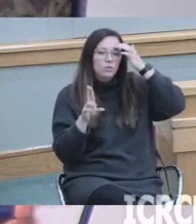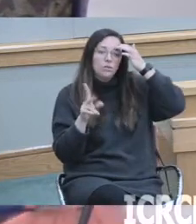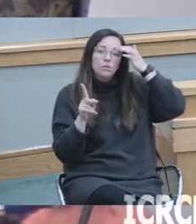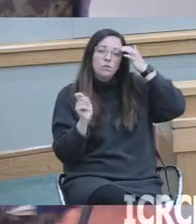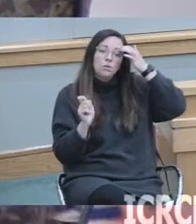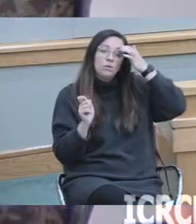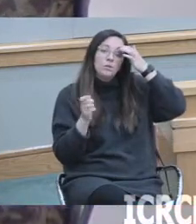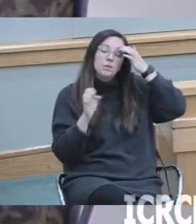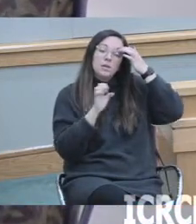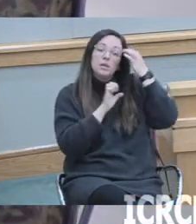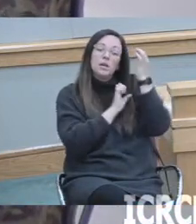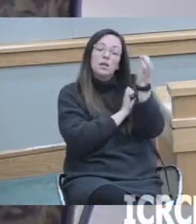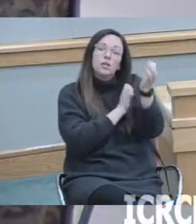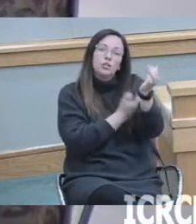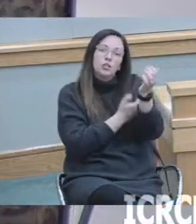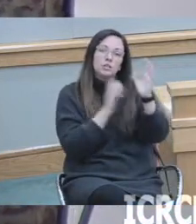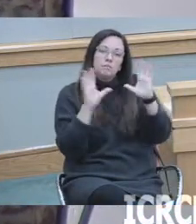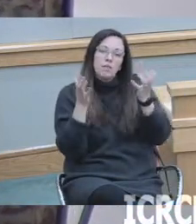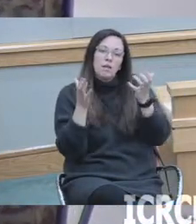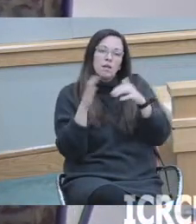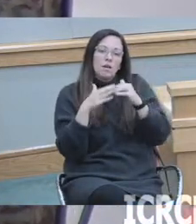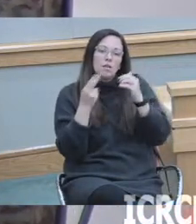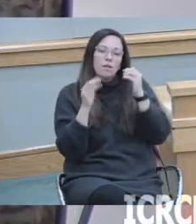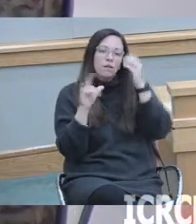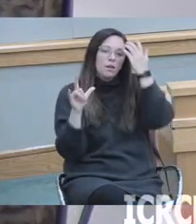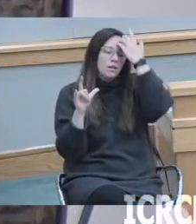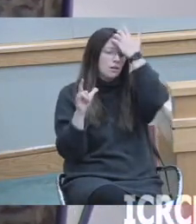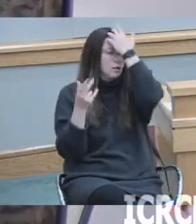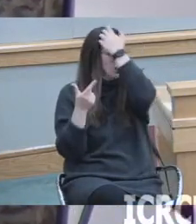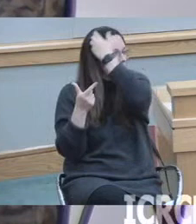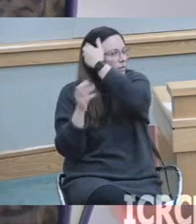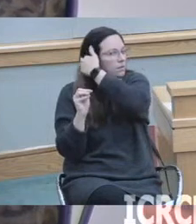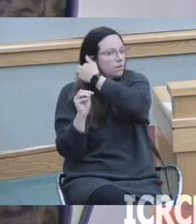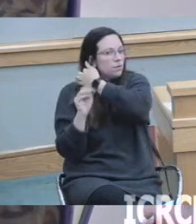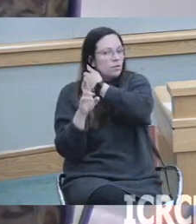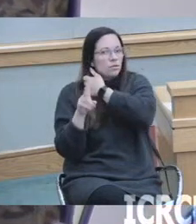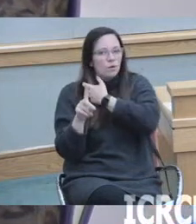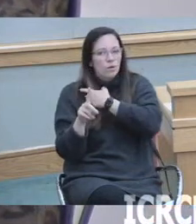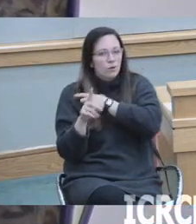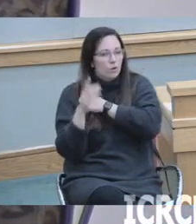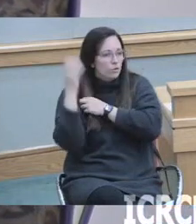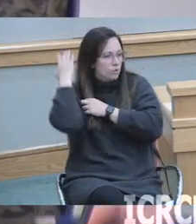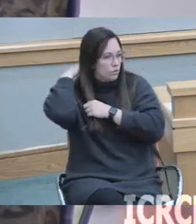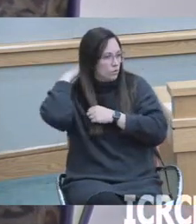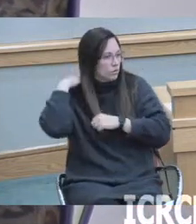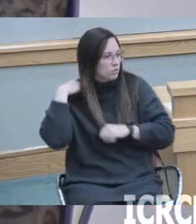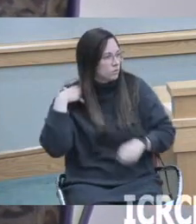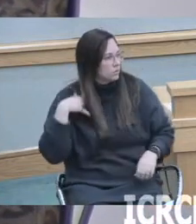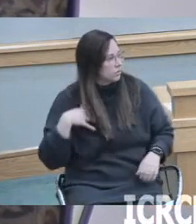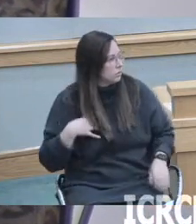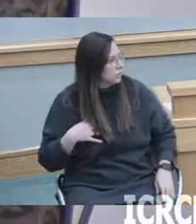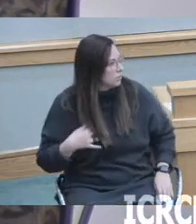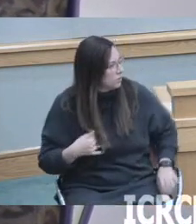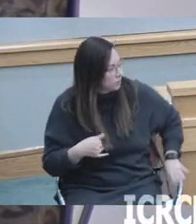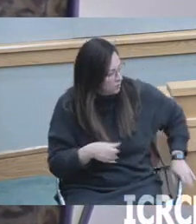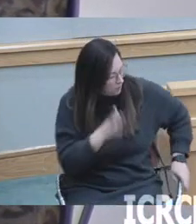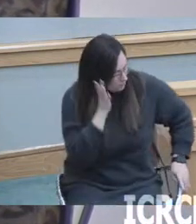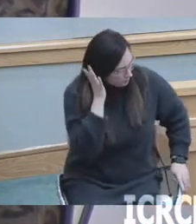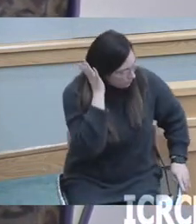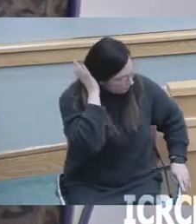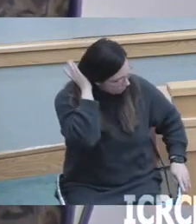Energy plant up on the hill on Glendale Milford Road. It's quite an interesting place up there.